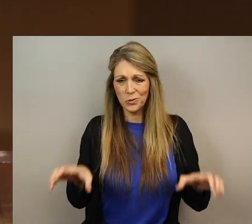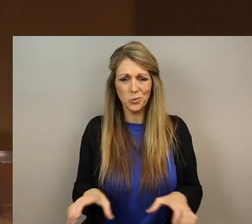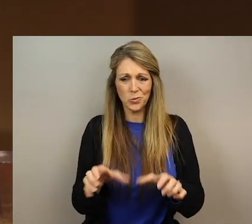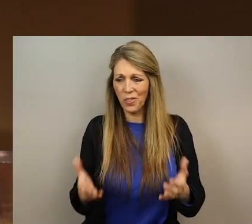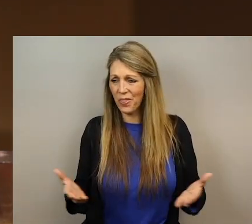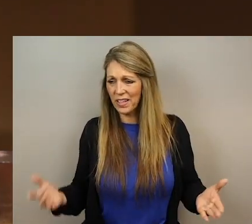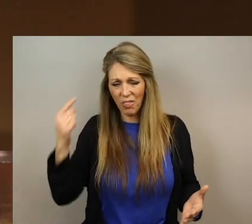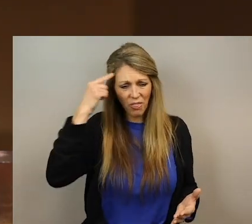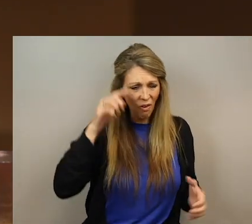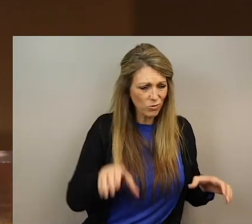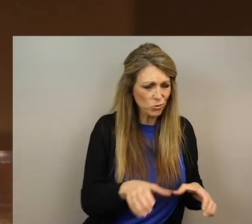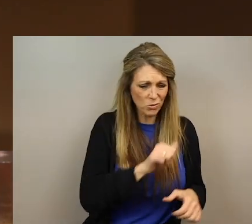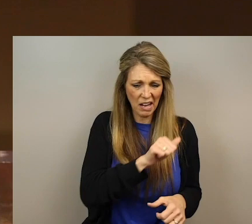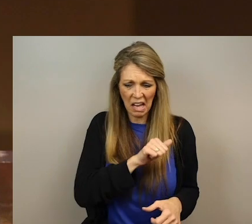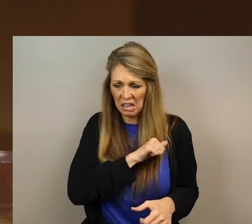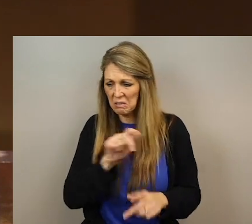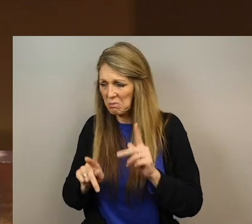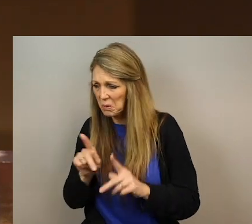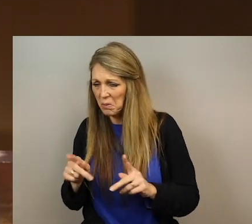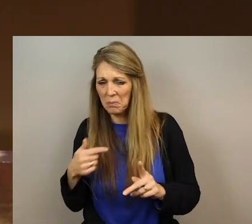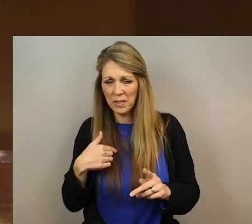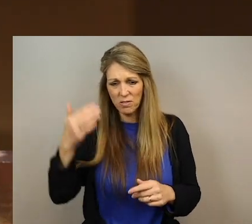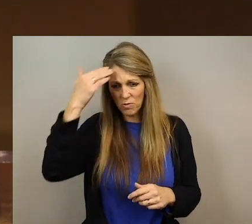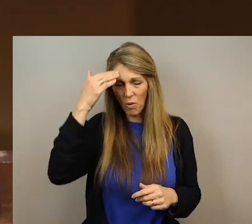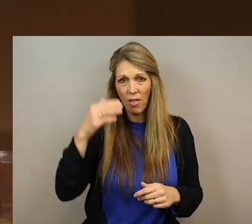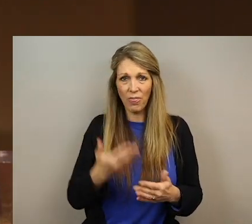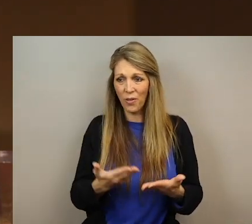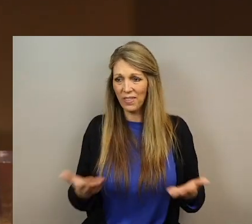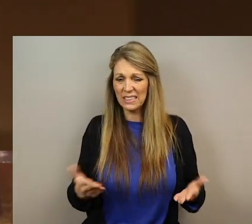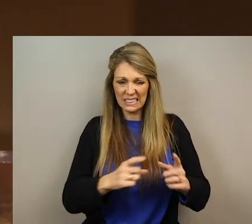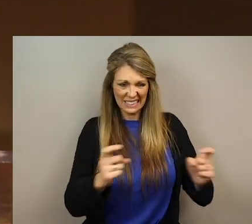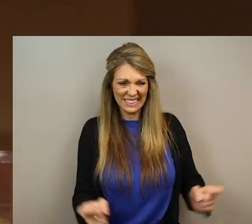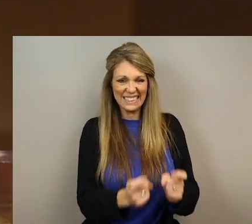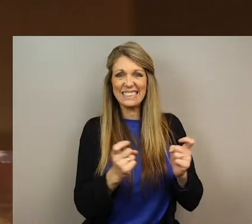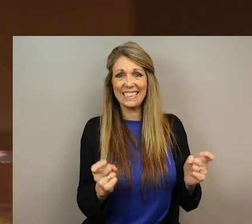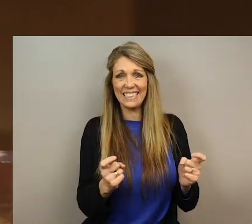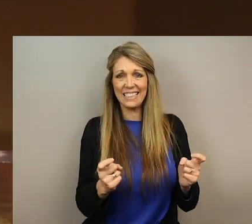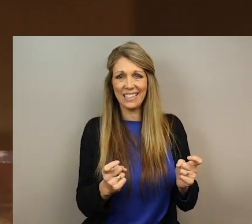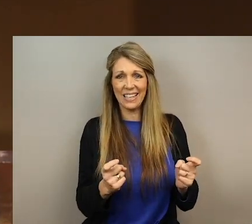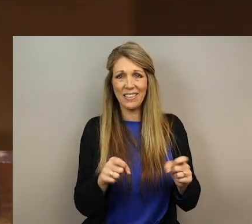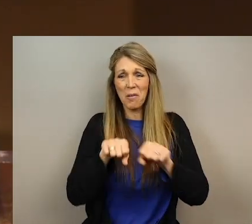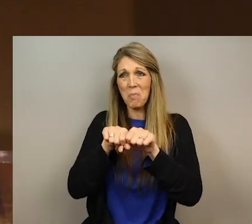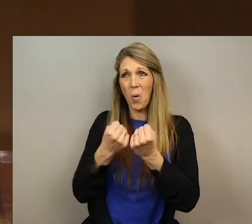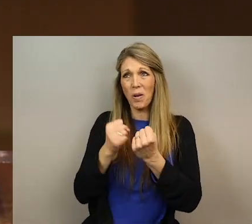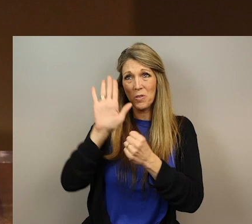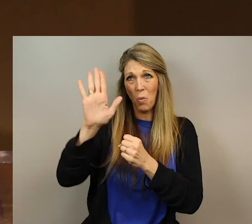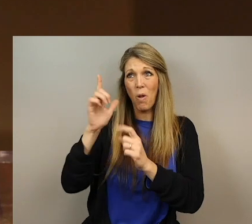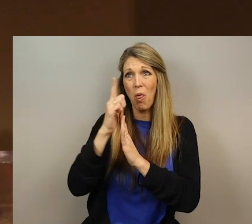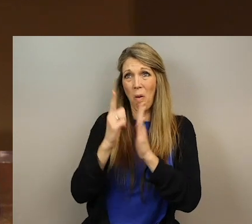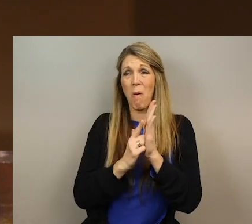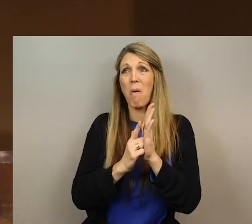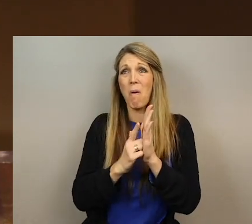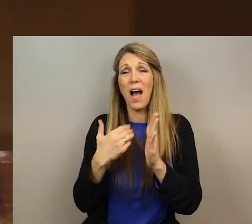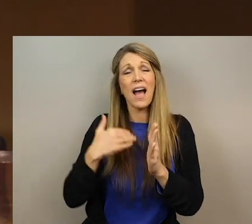said things, thought things, had attitudes towards people, and I know that those things are sin. They have broken your law. And I know